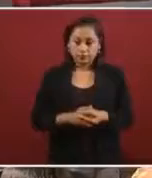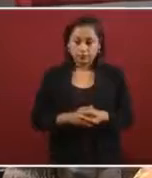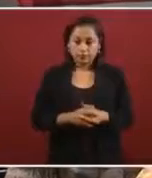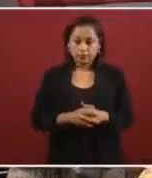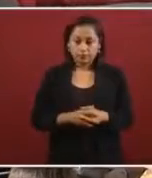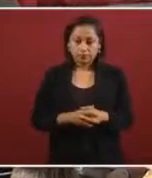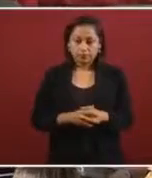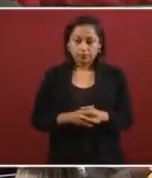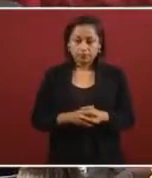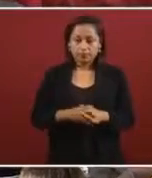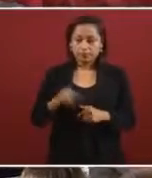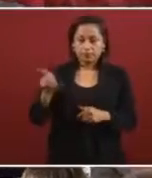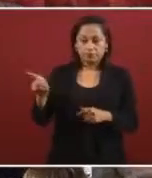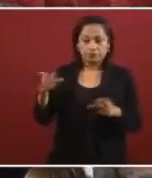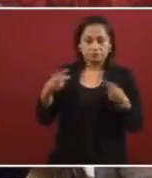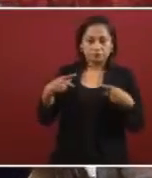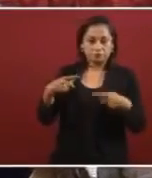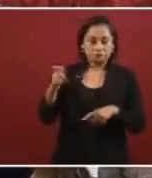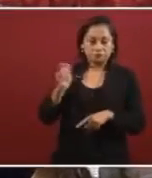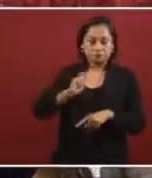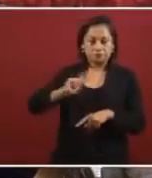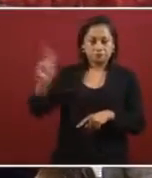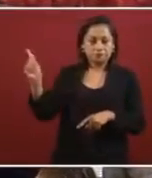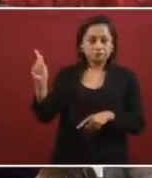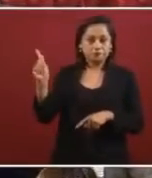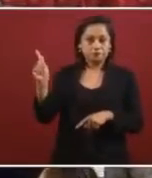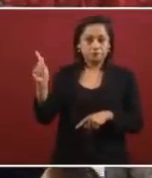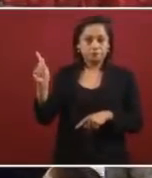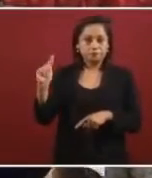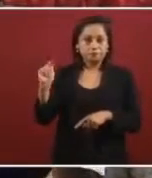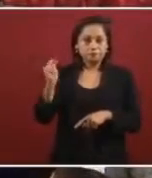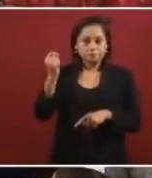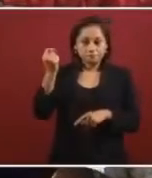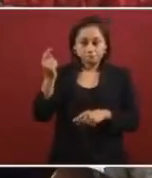These professionals of the communication.